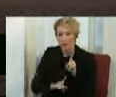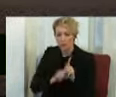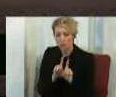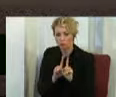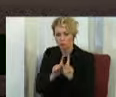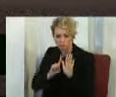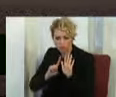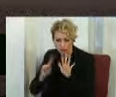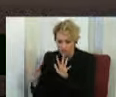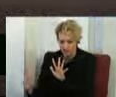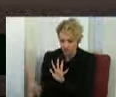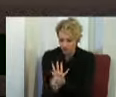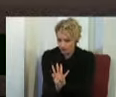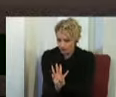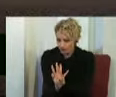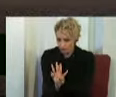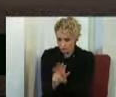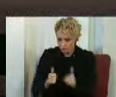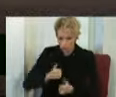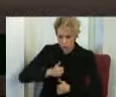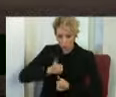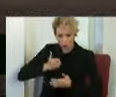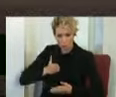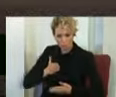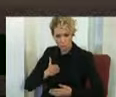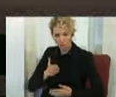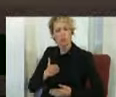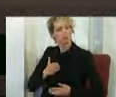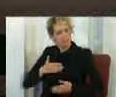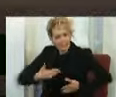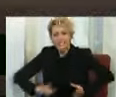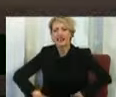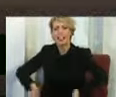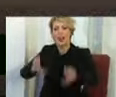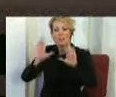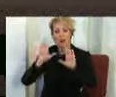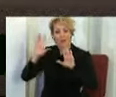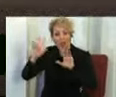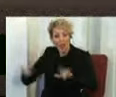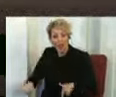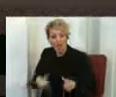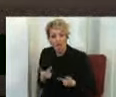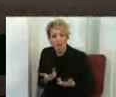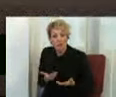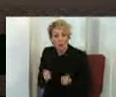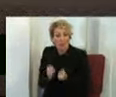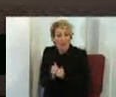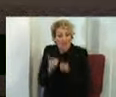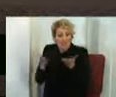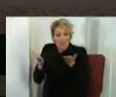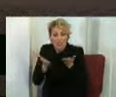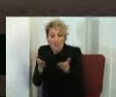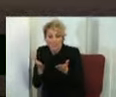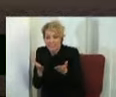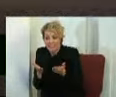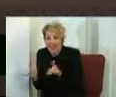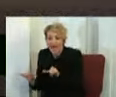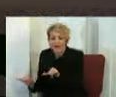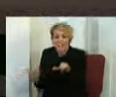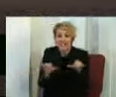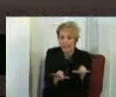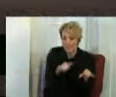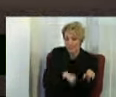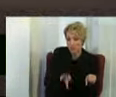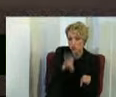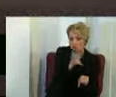different places and who yield their lives in service. And at the same time, as a justice congregation, we must